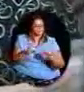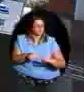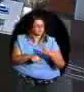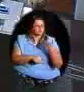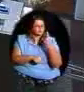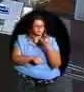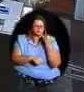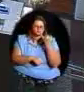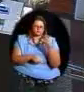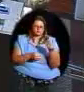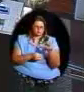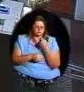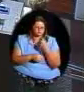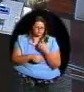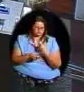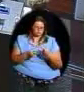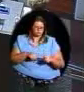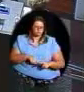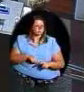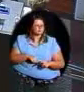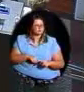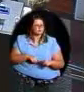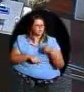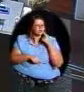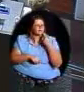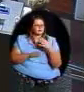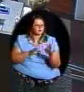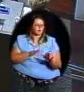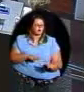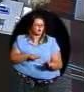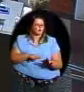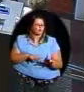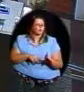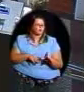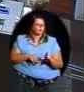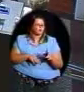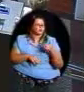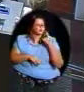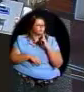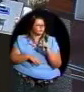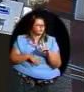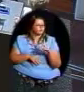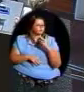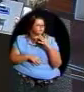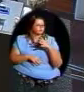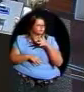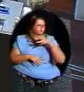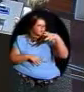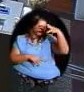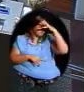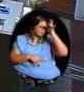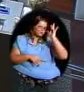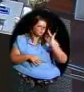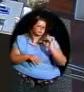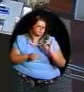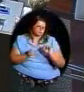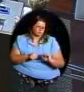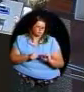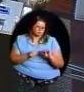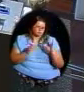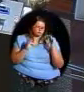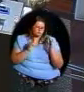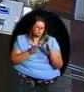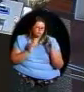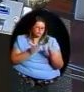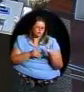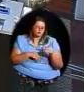the timing on that. The balanced scorecard and the action plans are great resources for parents to go to, particularly if there's an area of focus or interest that they want to